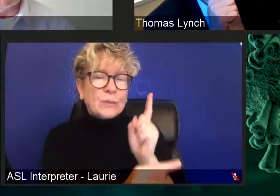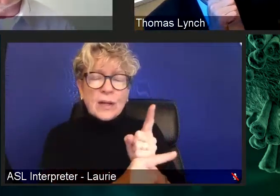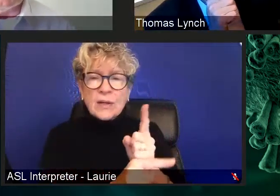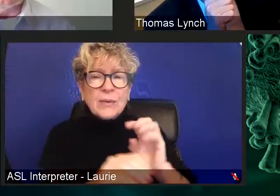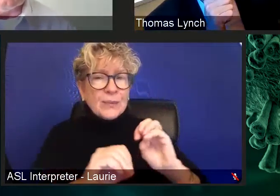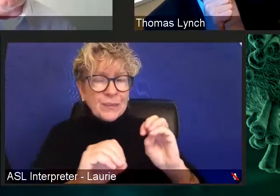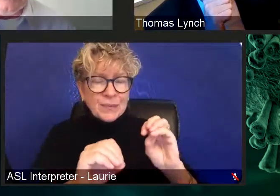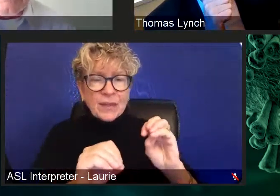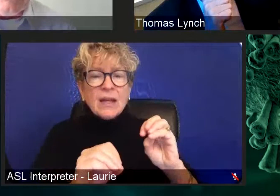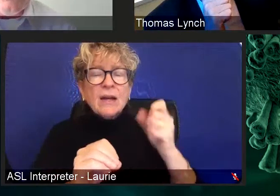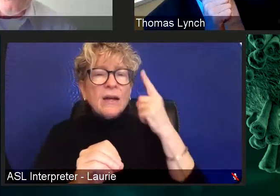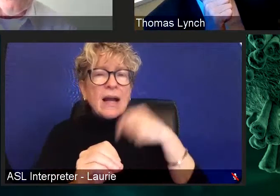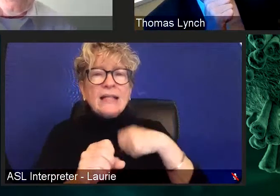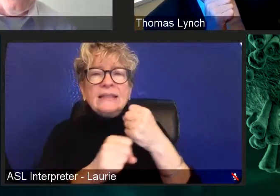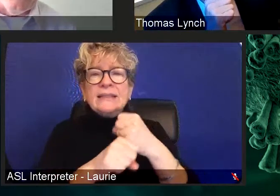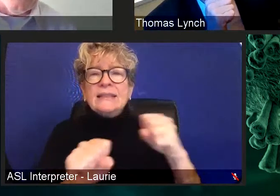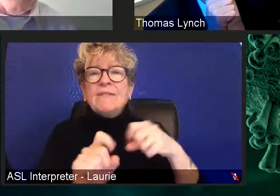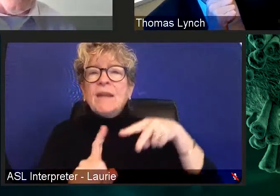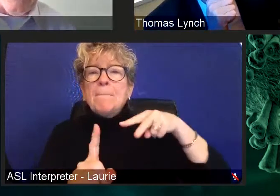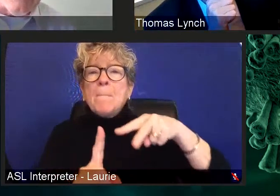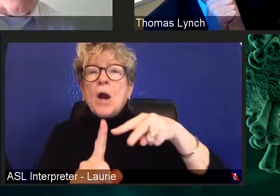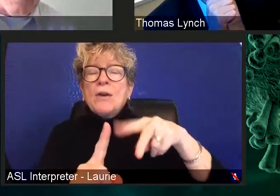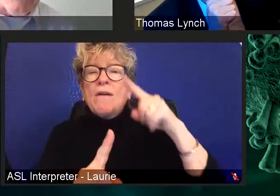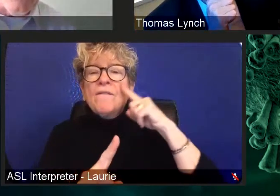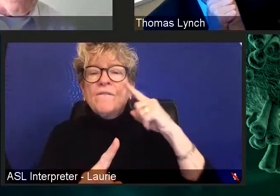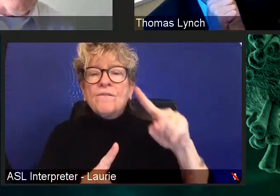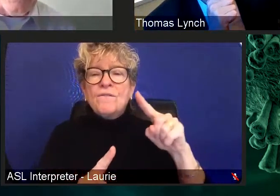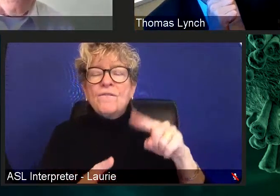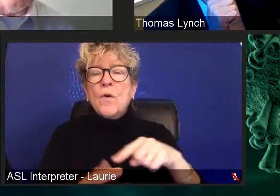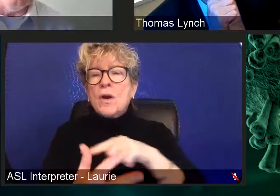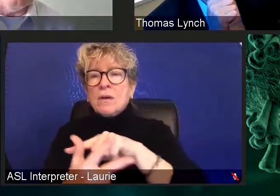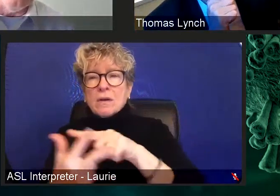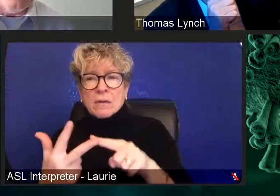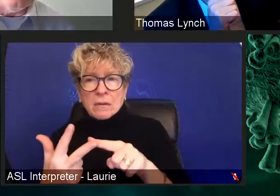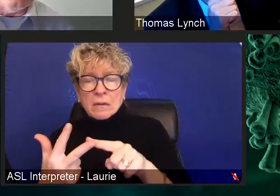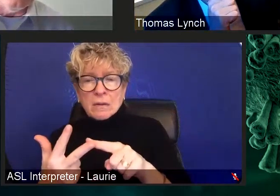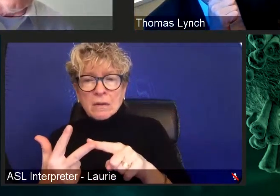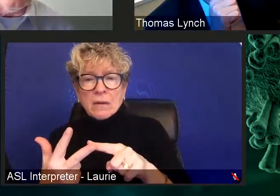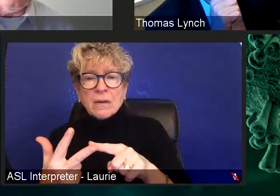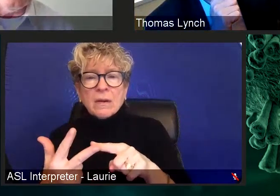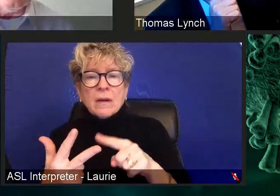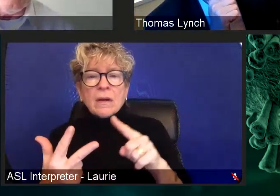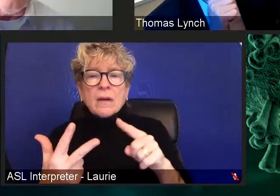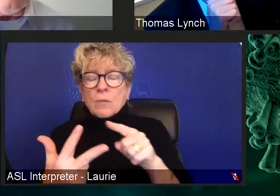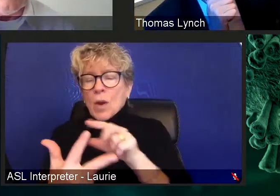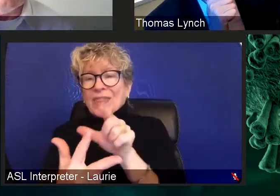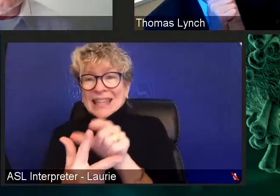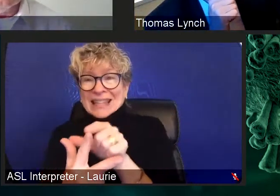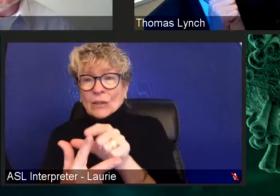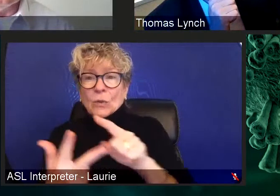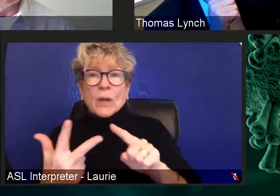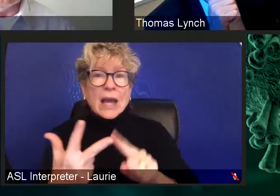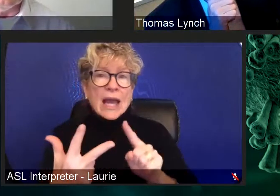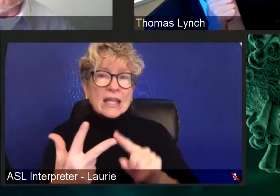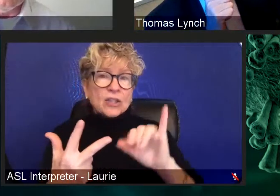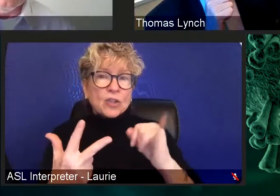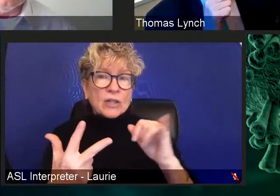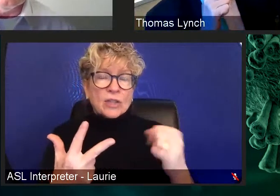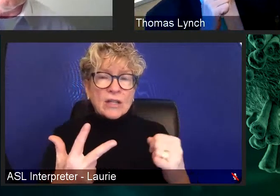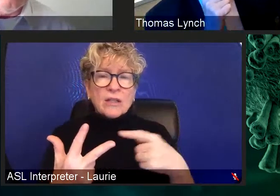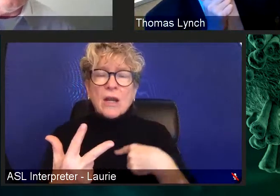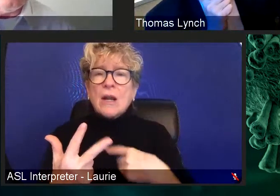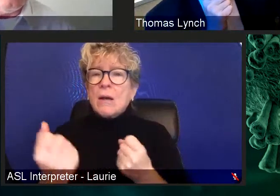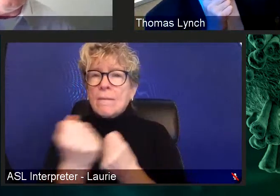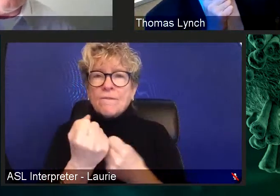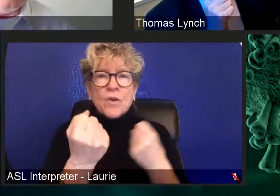ongoing safety monitoring of both the nucleic acid platform and Janssen's At26 platform confirm